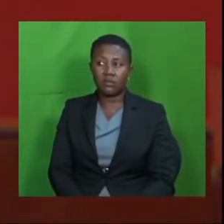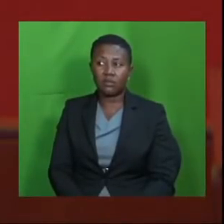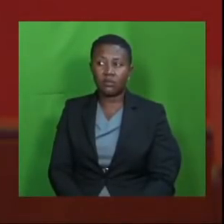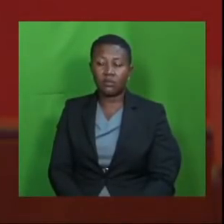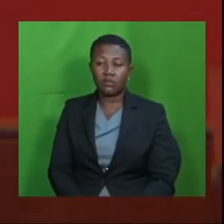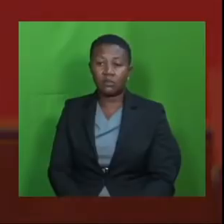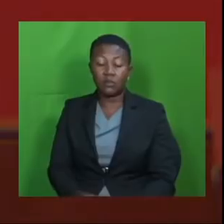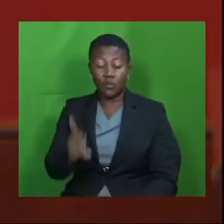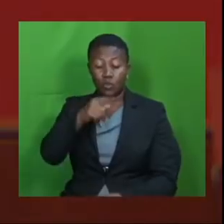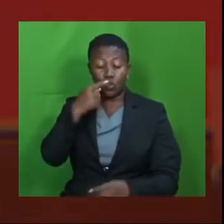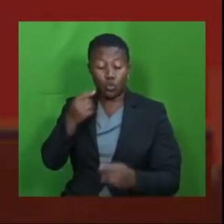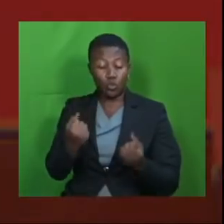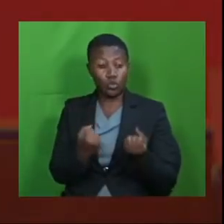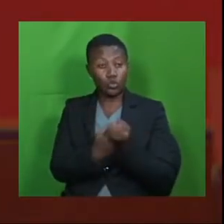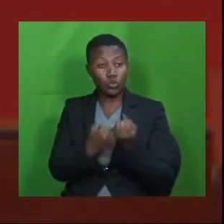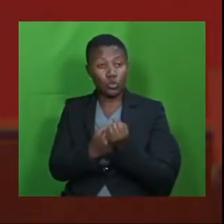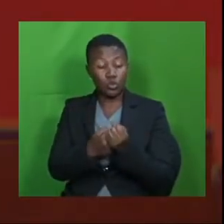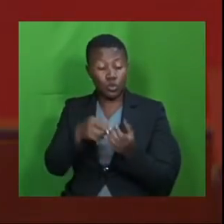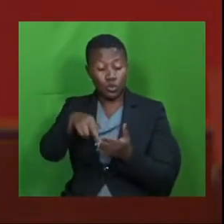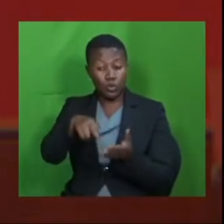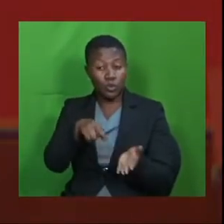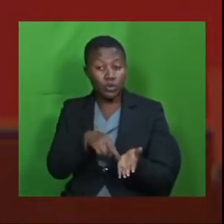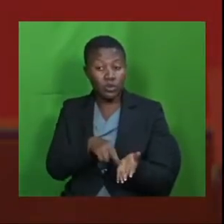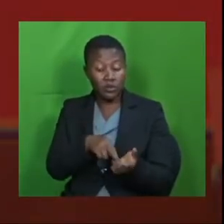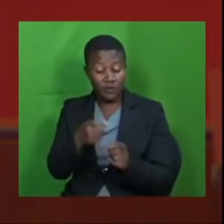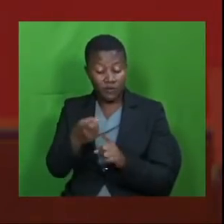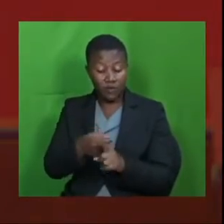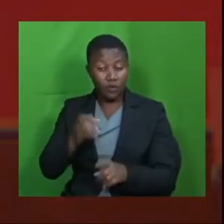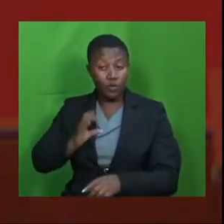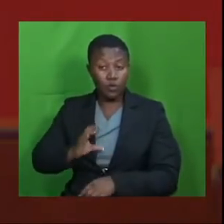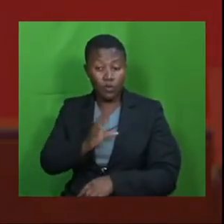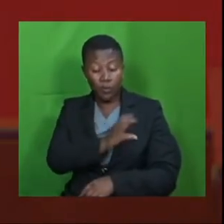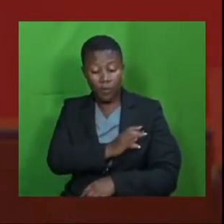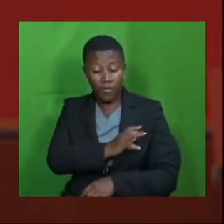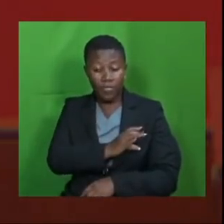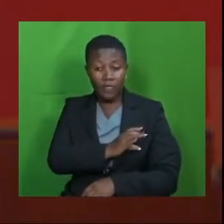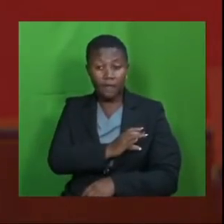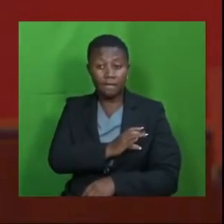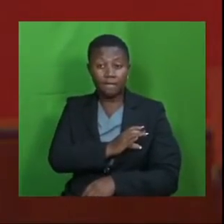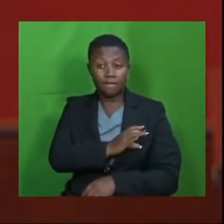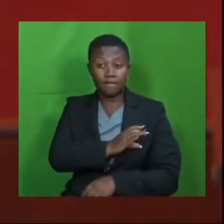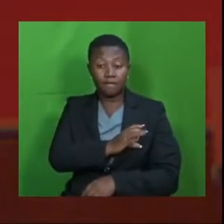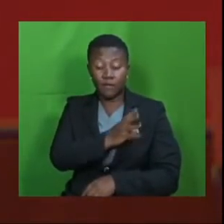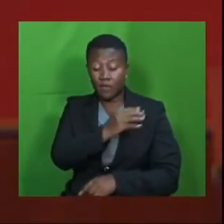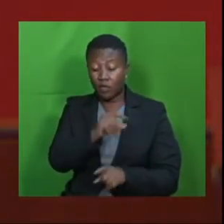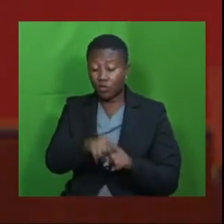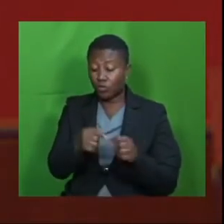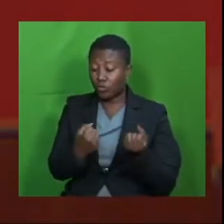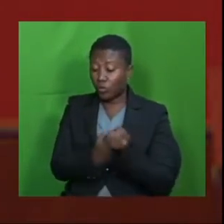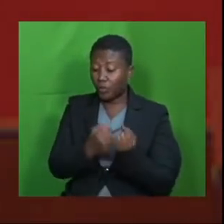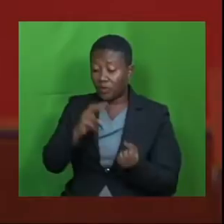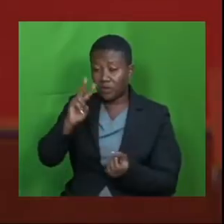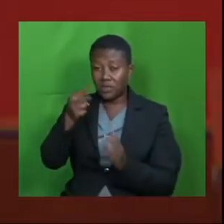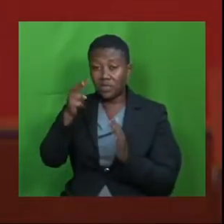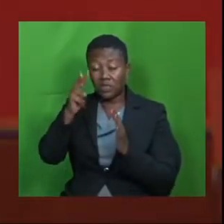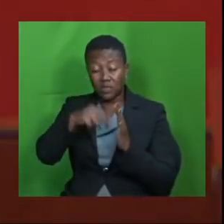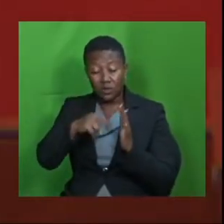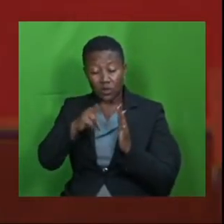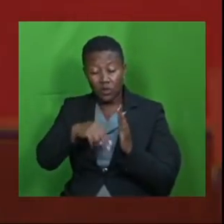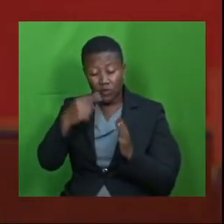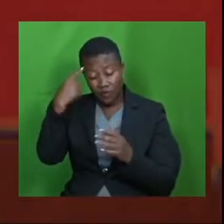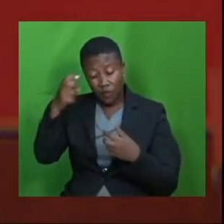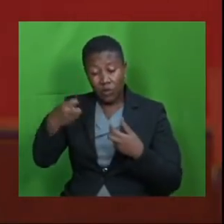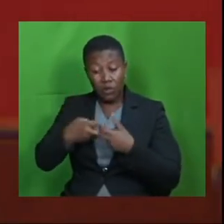report of the committee in support of the second reading of the